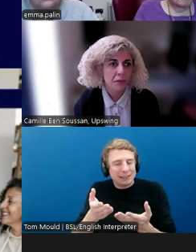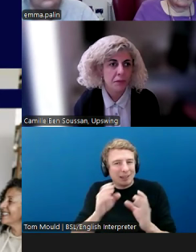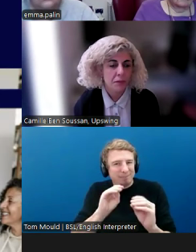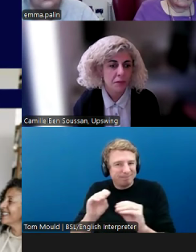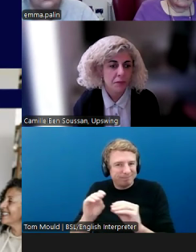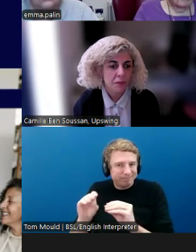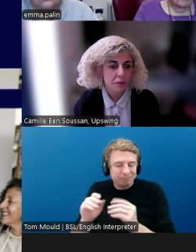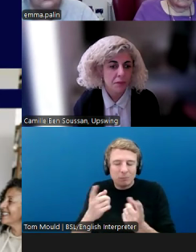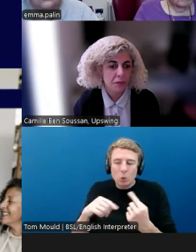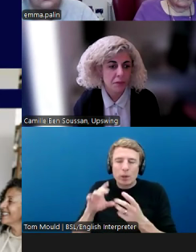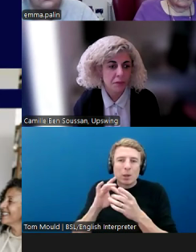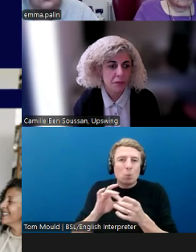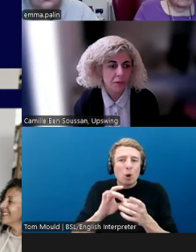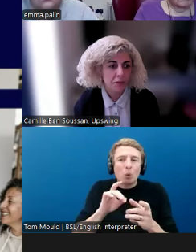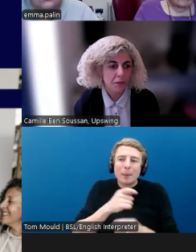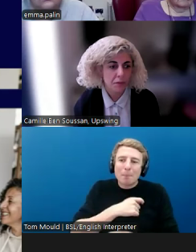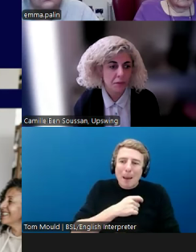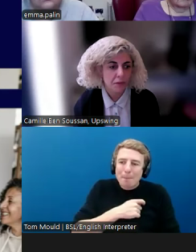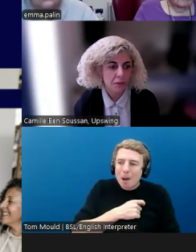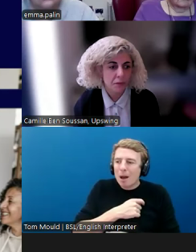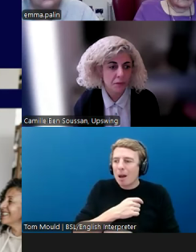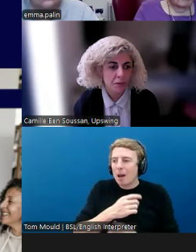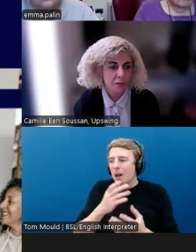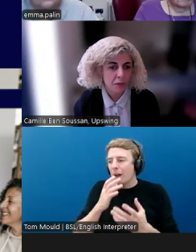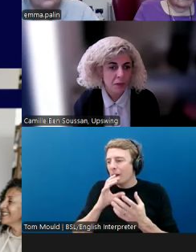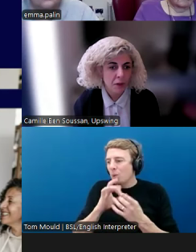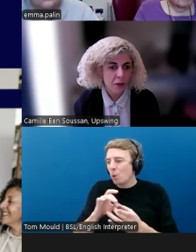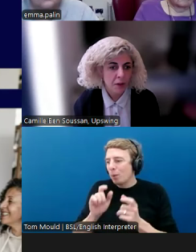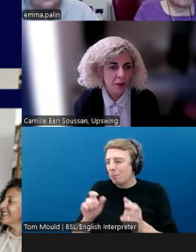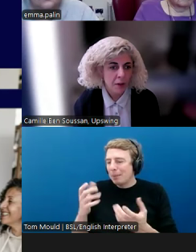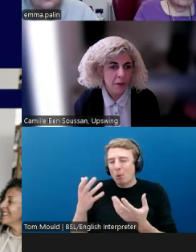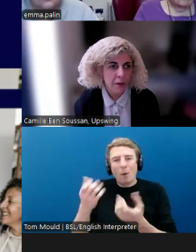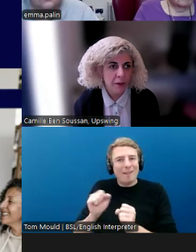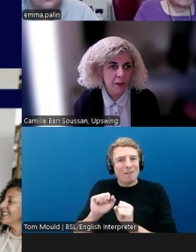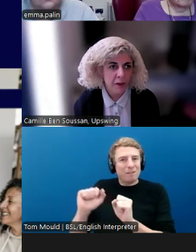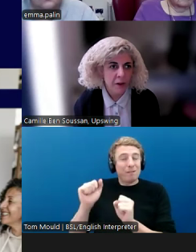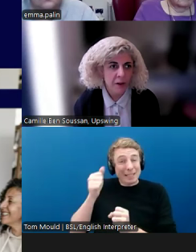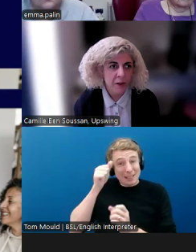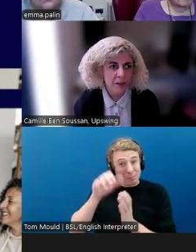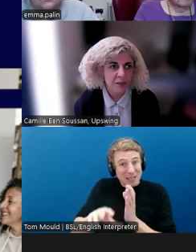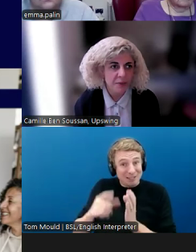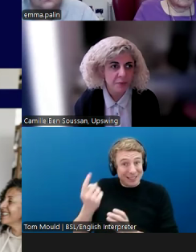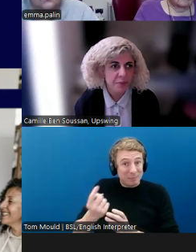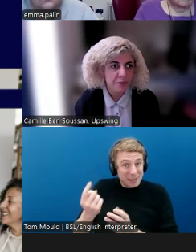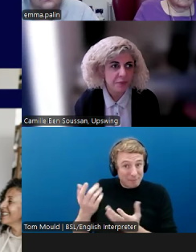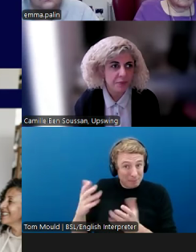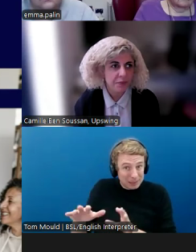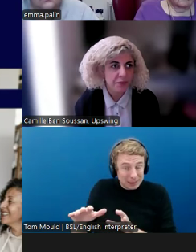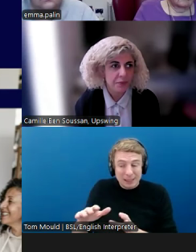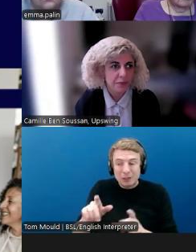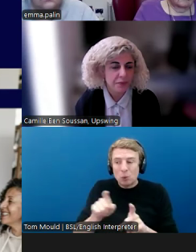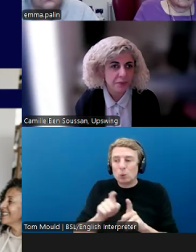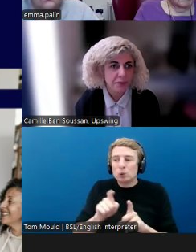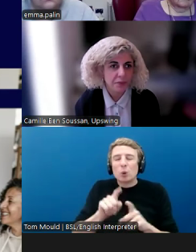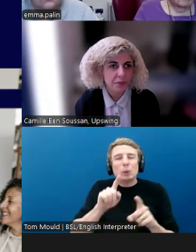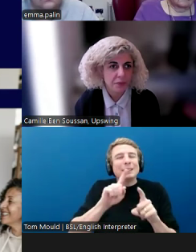uh, people that have lived experiences, our stakeholders and our recognised suppliers, and as well